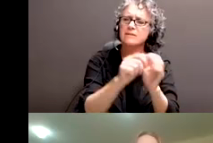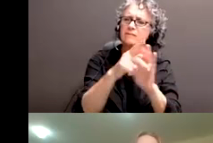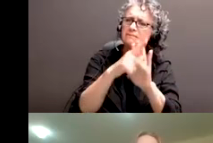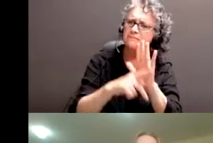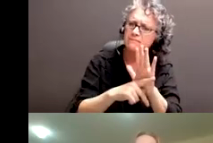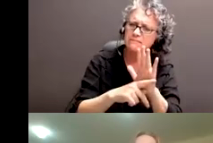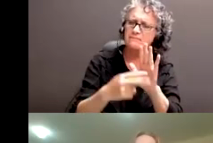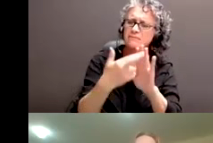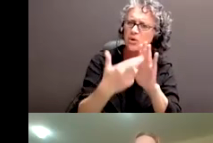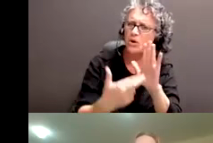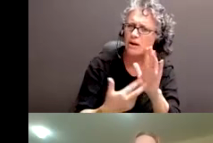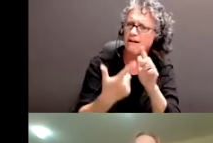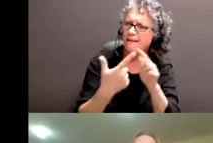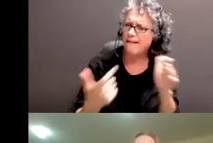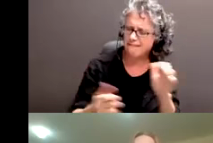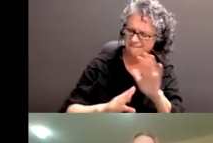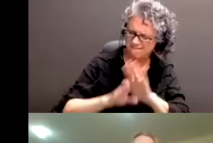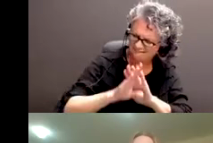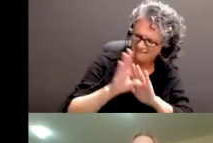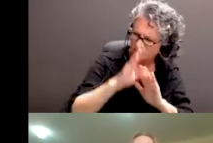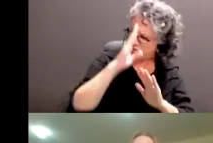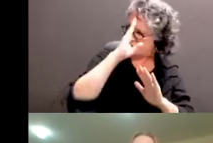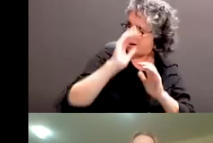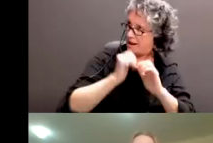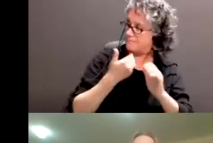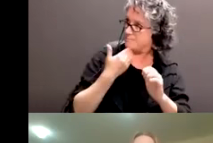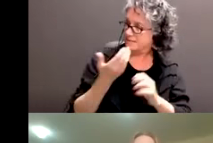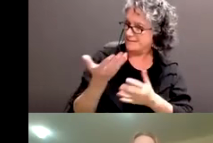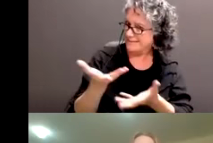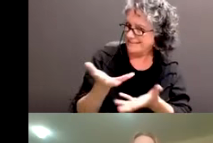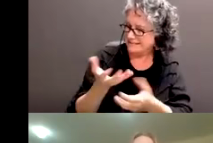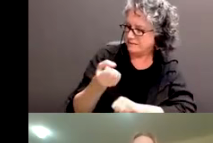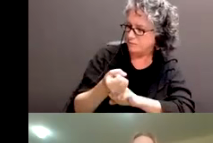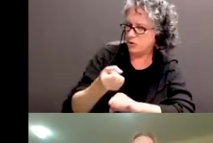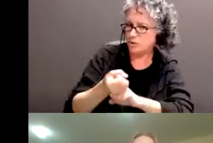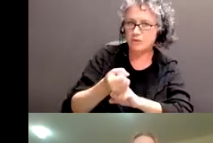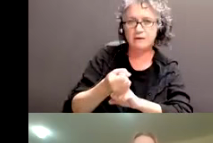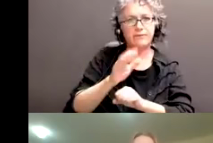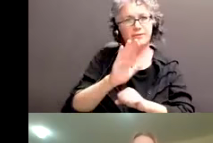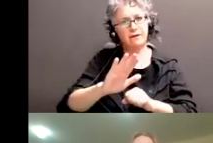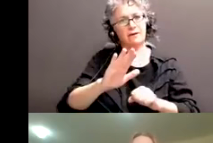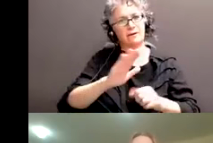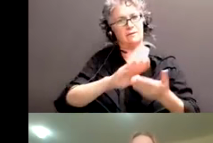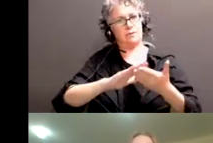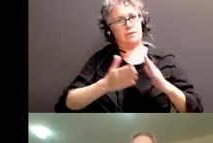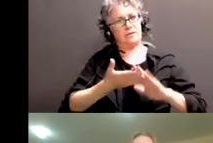can know as a community how they can work with each other to respond to cases of abuse.